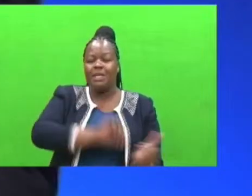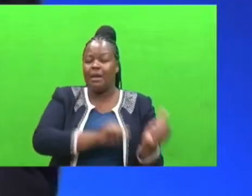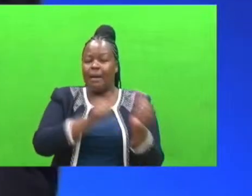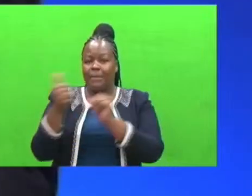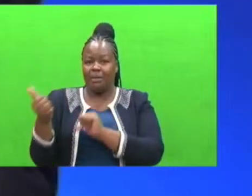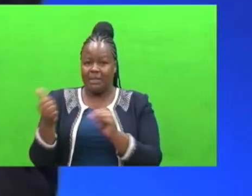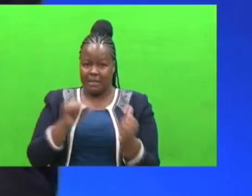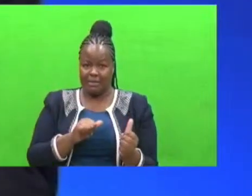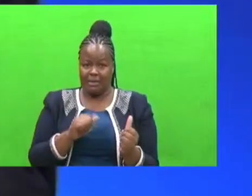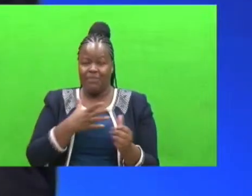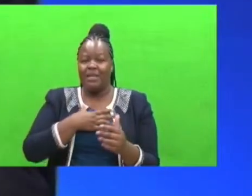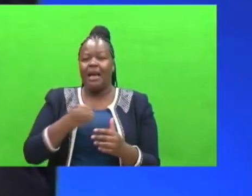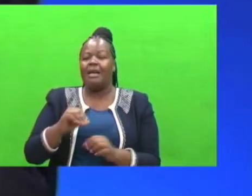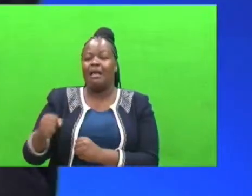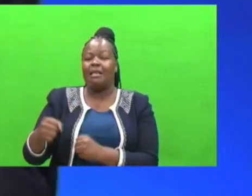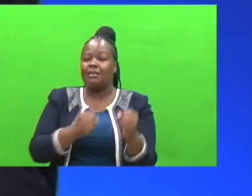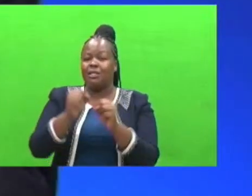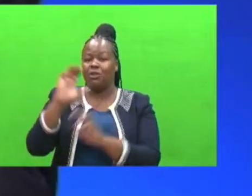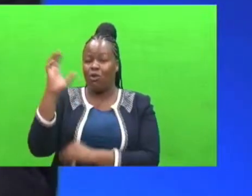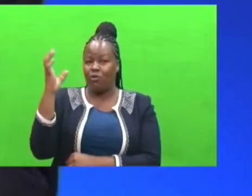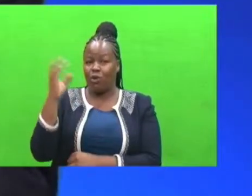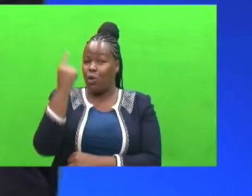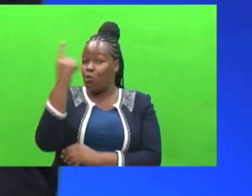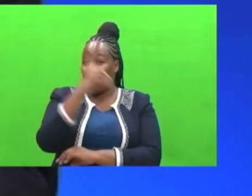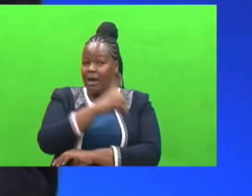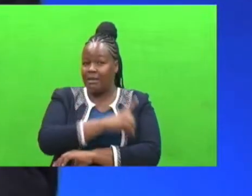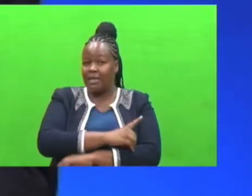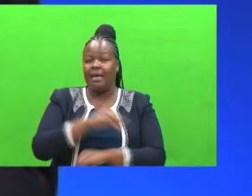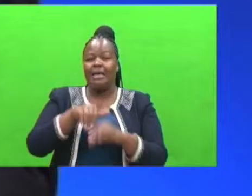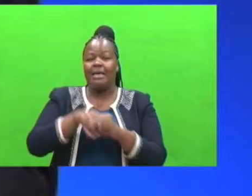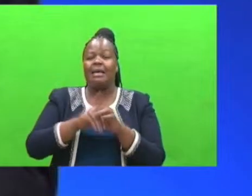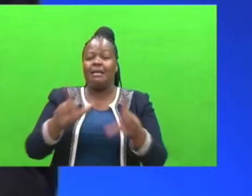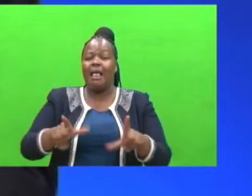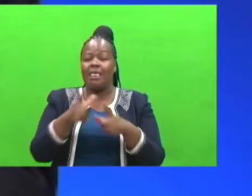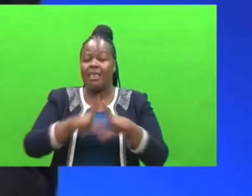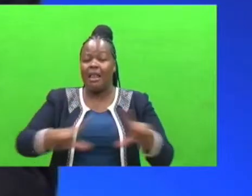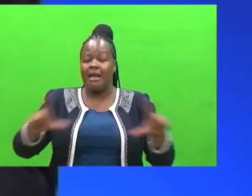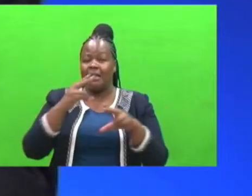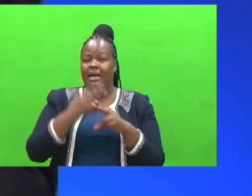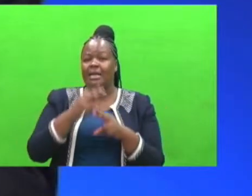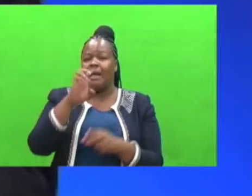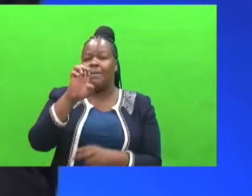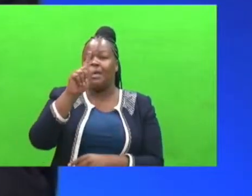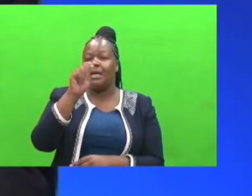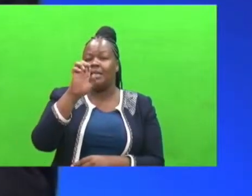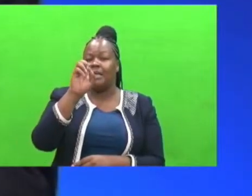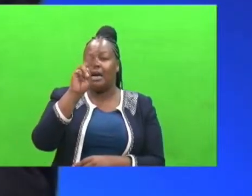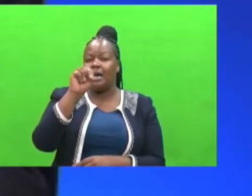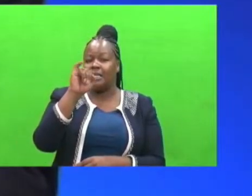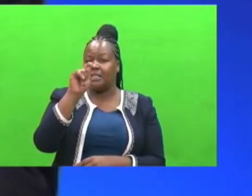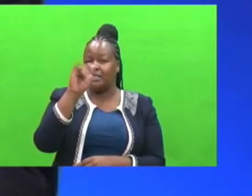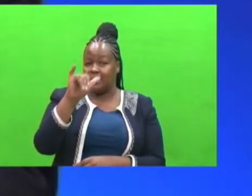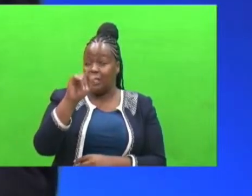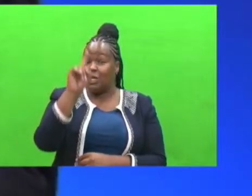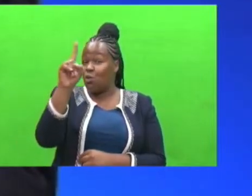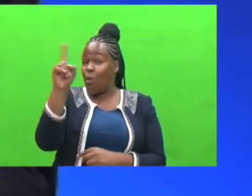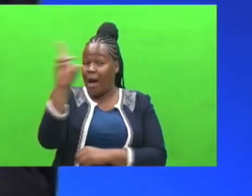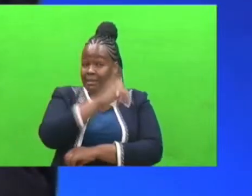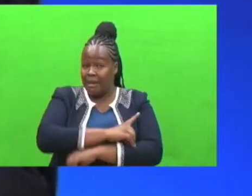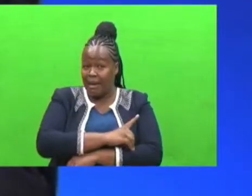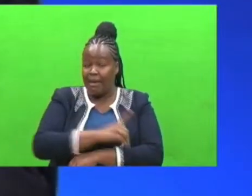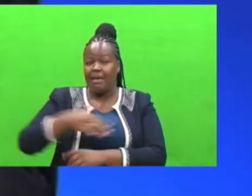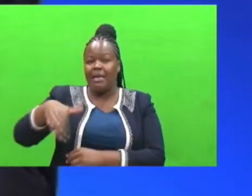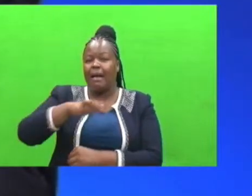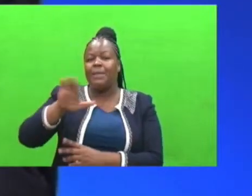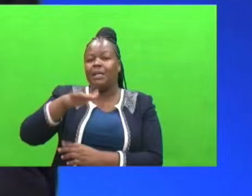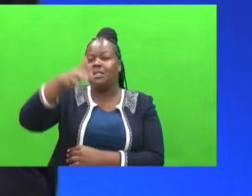of gold, one day in a land called eternity, one day in a place called heaven, some man, some boy,